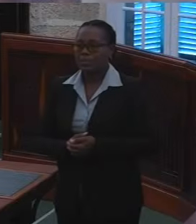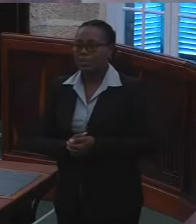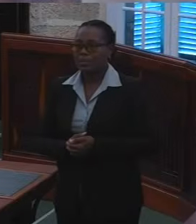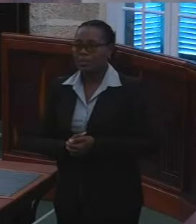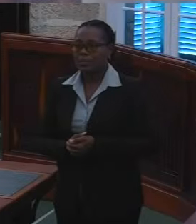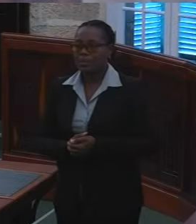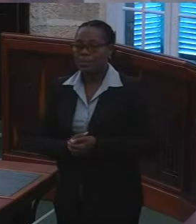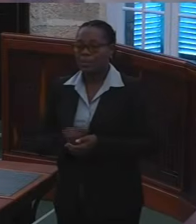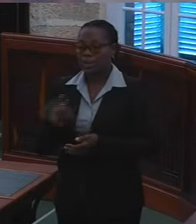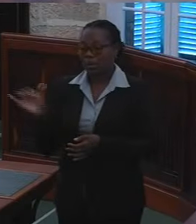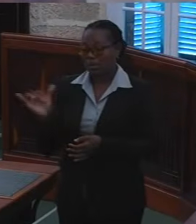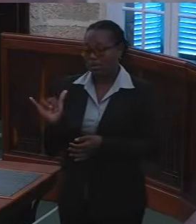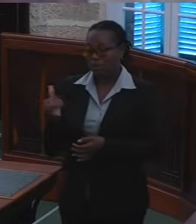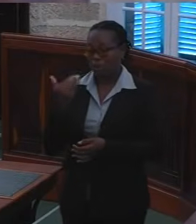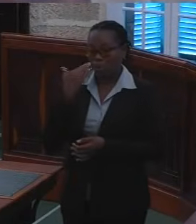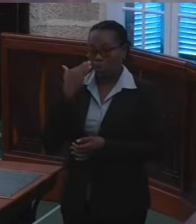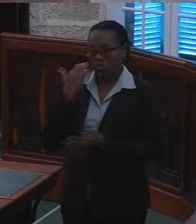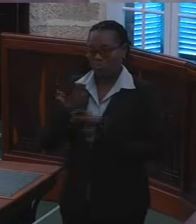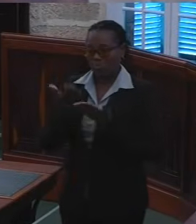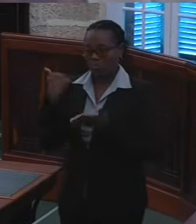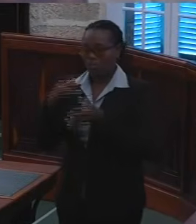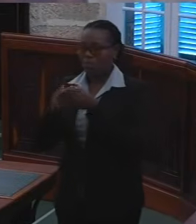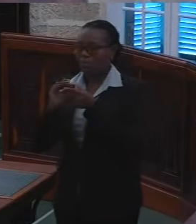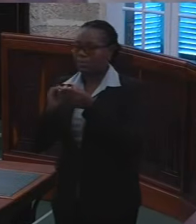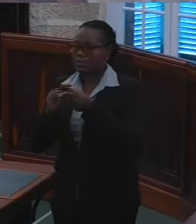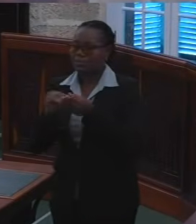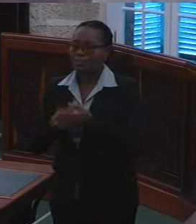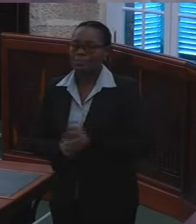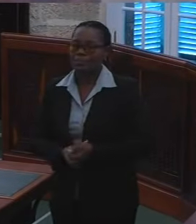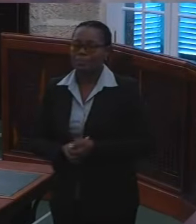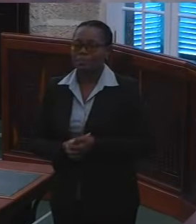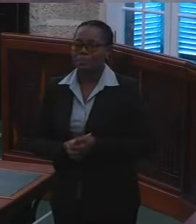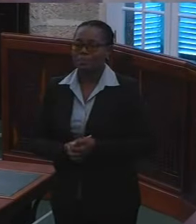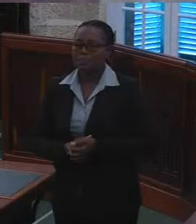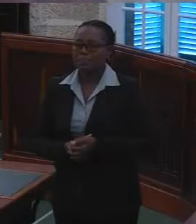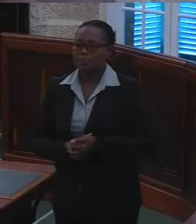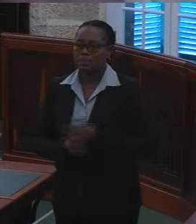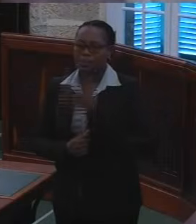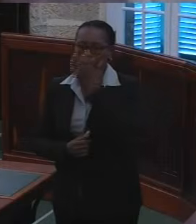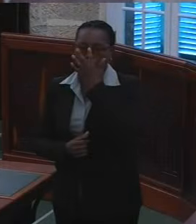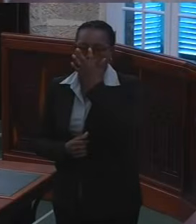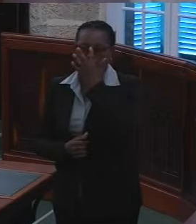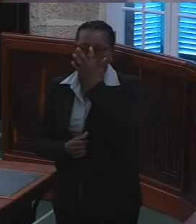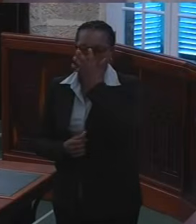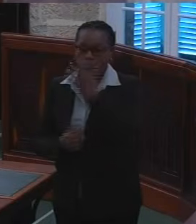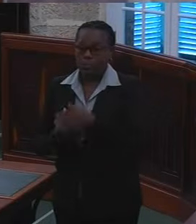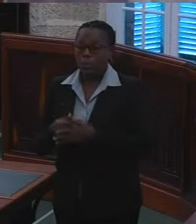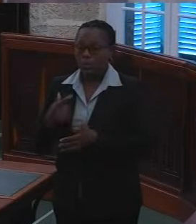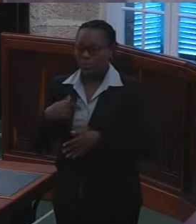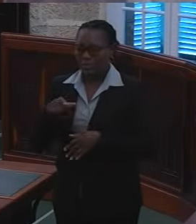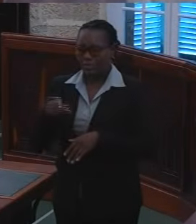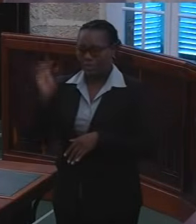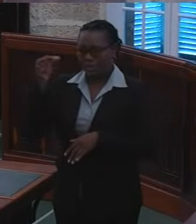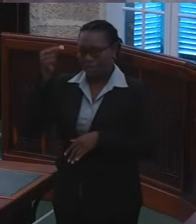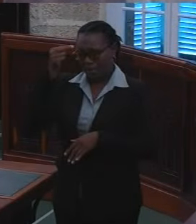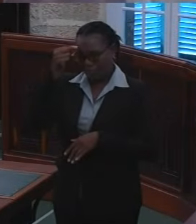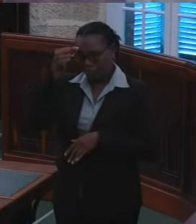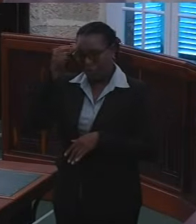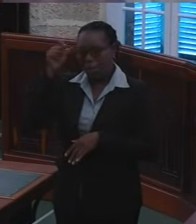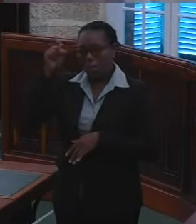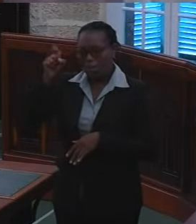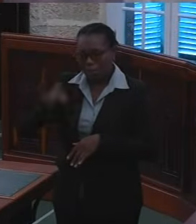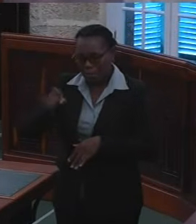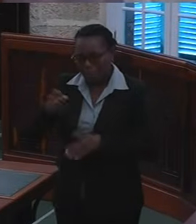said already that this is how we are going forward, because we believe that the state must carry the